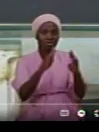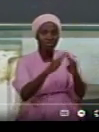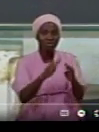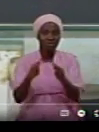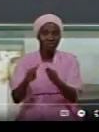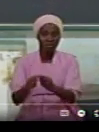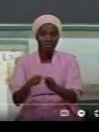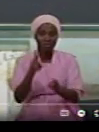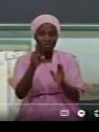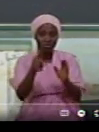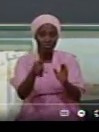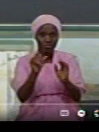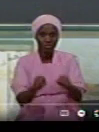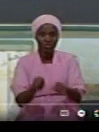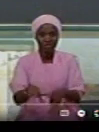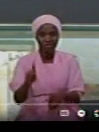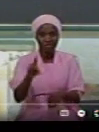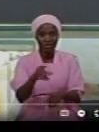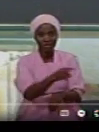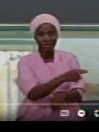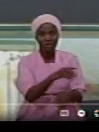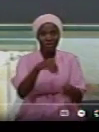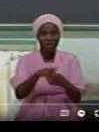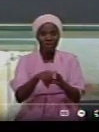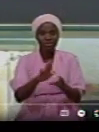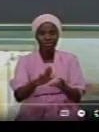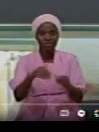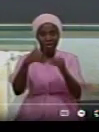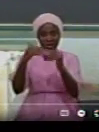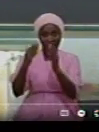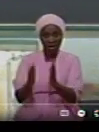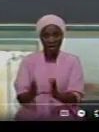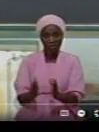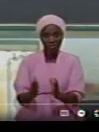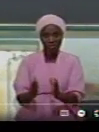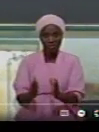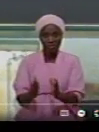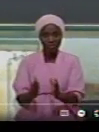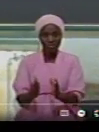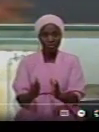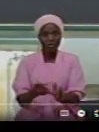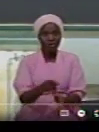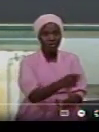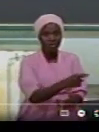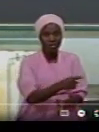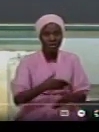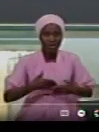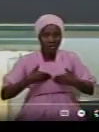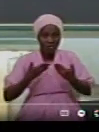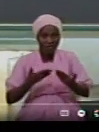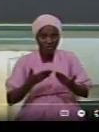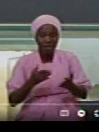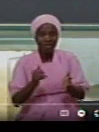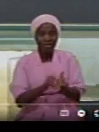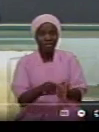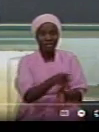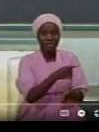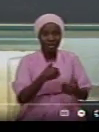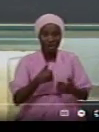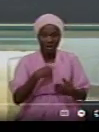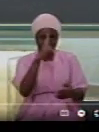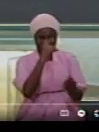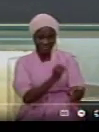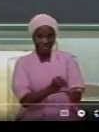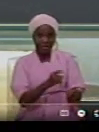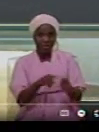You find them in your neighborhood. They profess faith. And yet when they commit